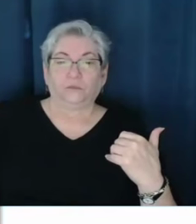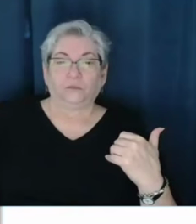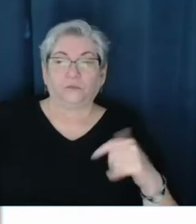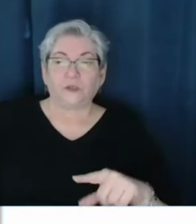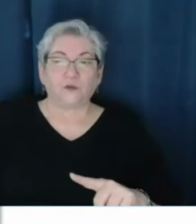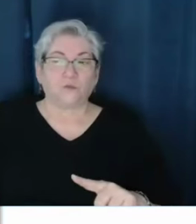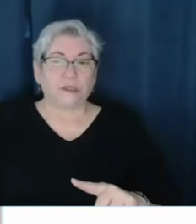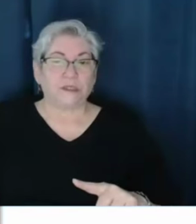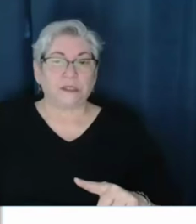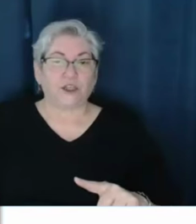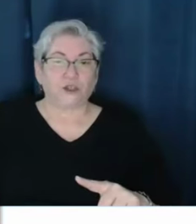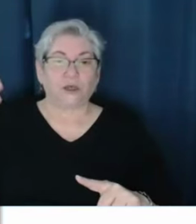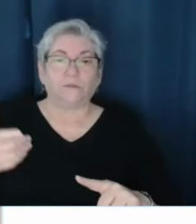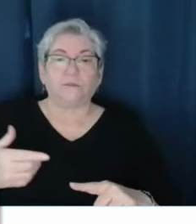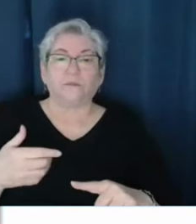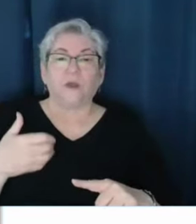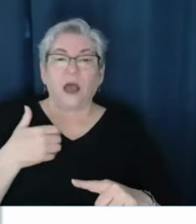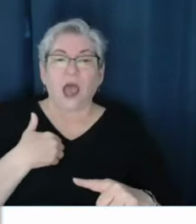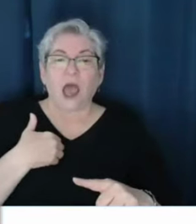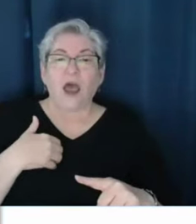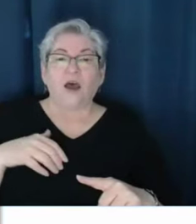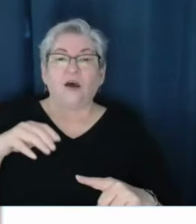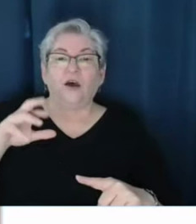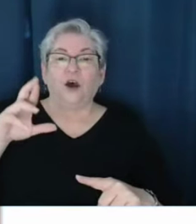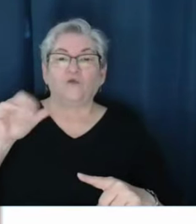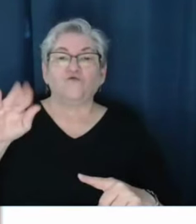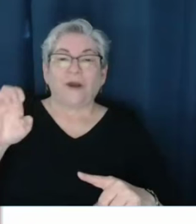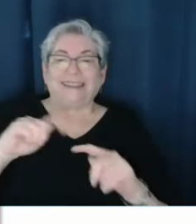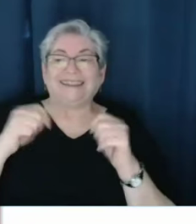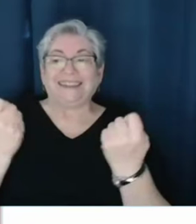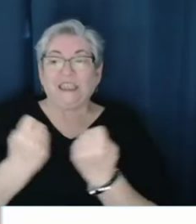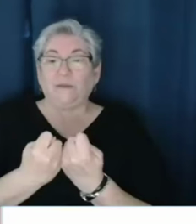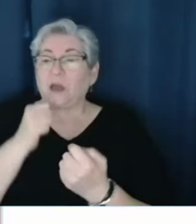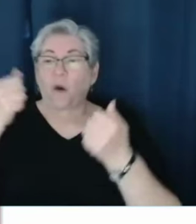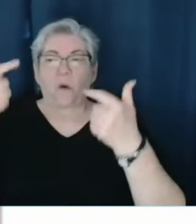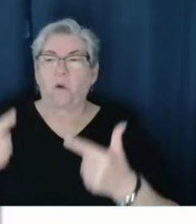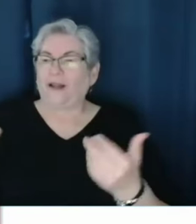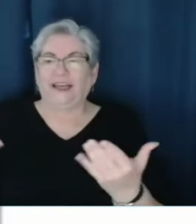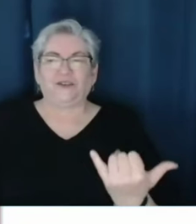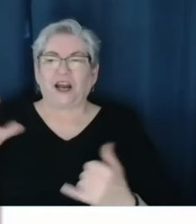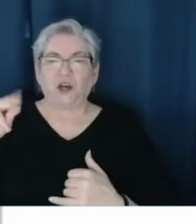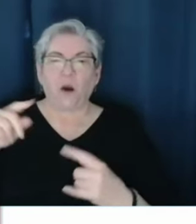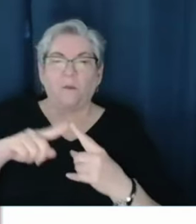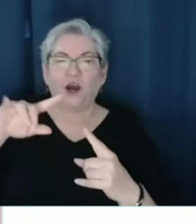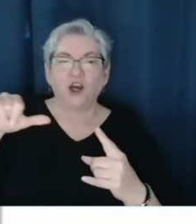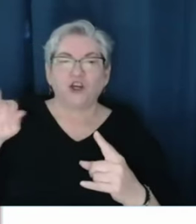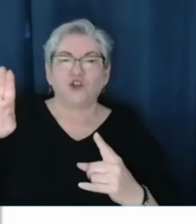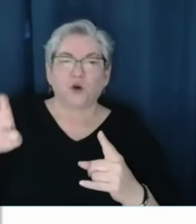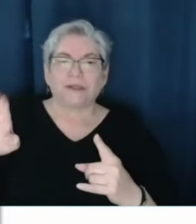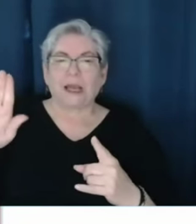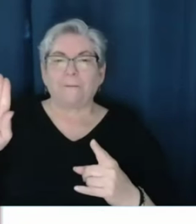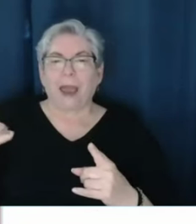presentation. We have our RAISE team. Not everybody is here today, but we have Josie Badger and Peg Kinsell, who